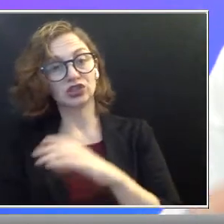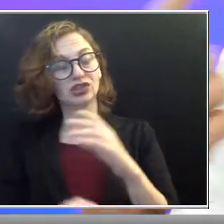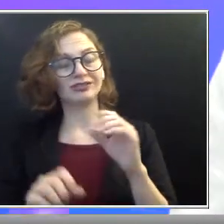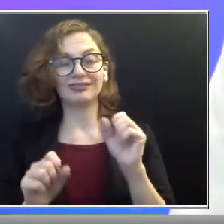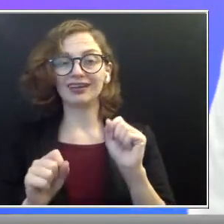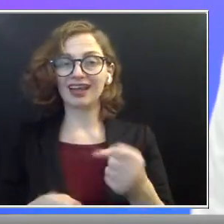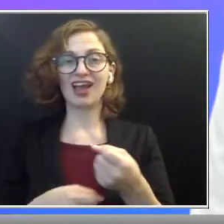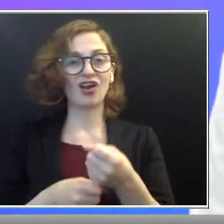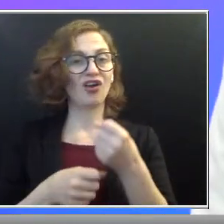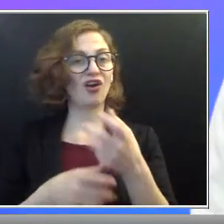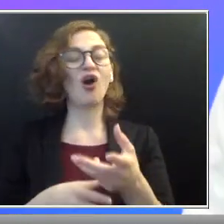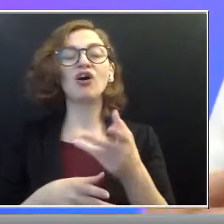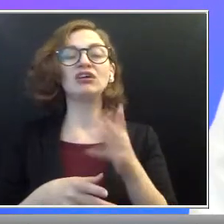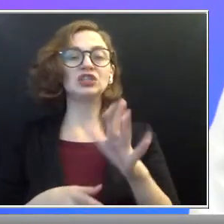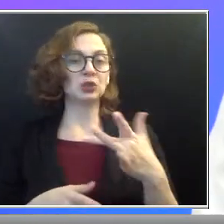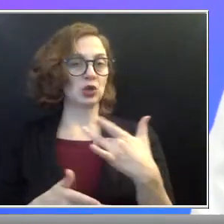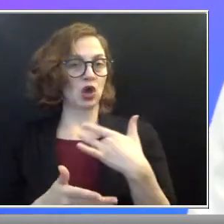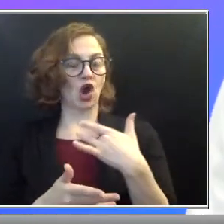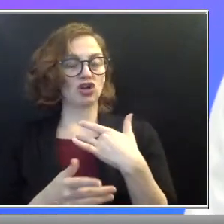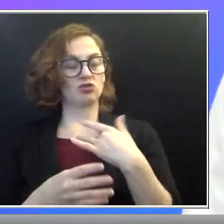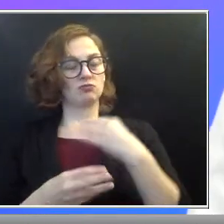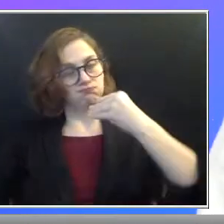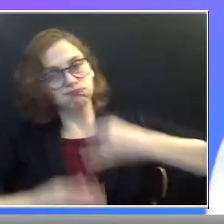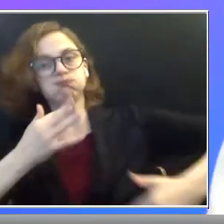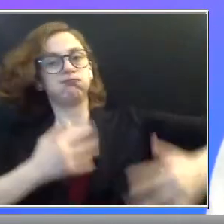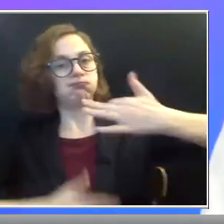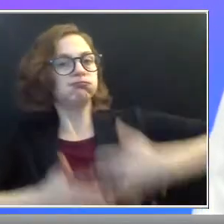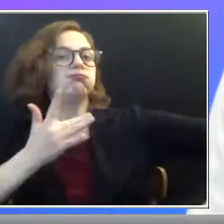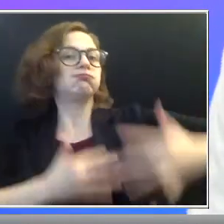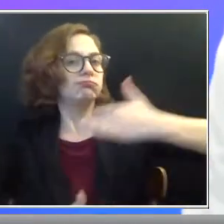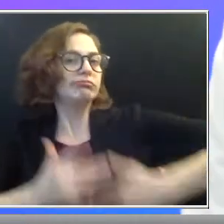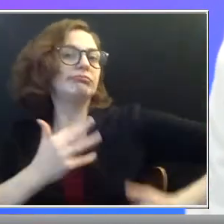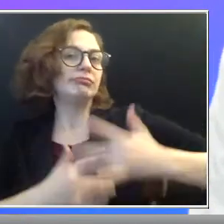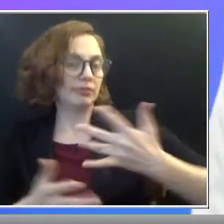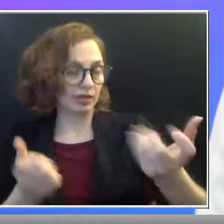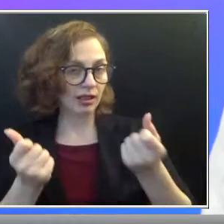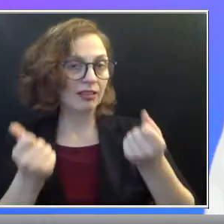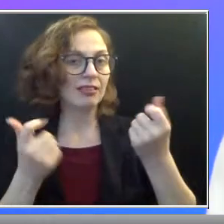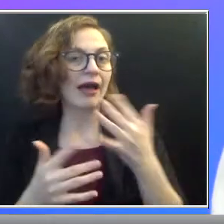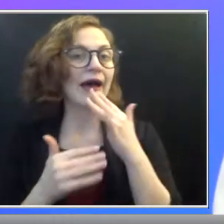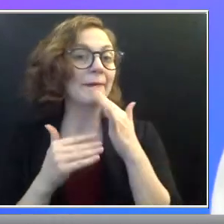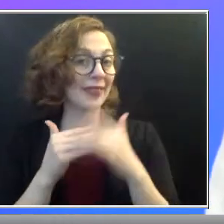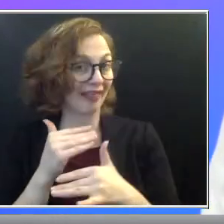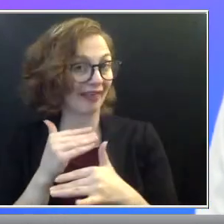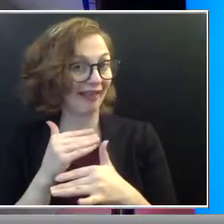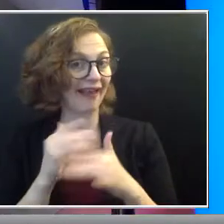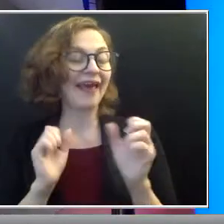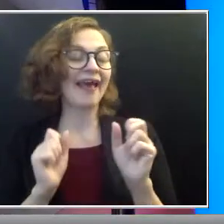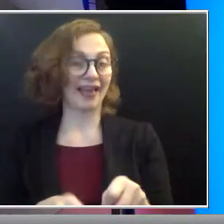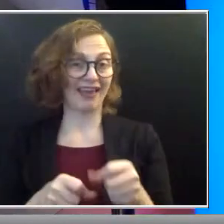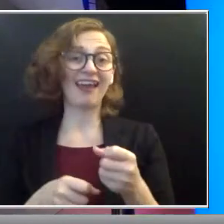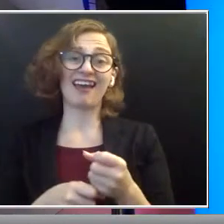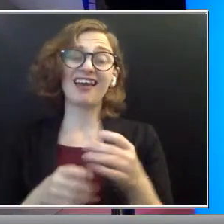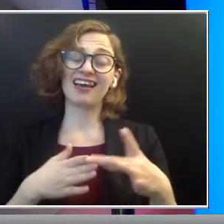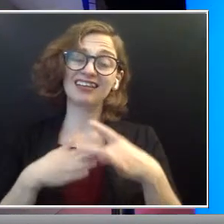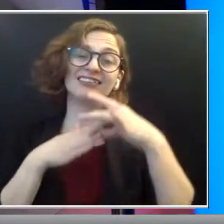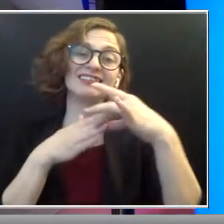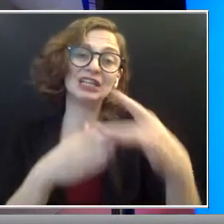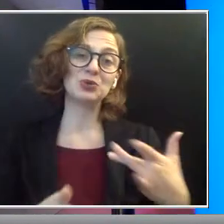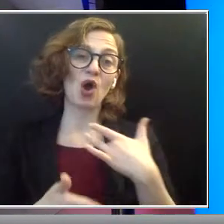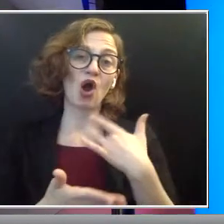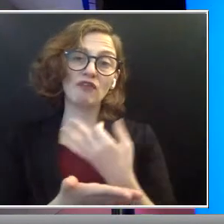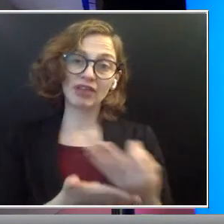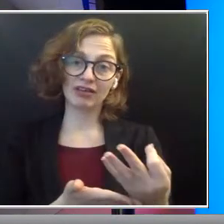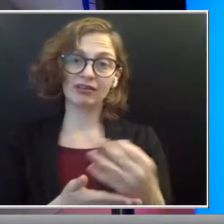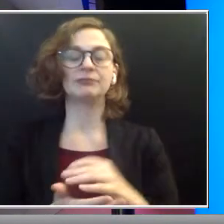a lot of blood. And if left untreated for too long, it can even contribute to the development of heart failure. What about